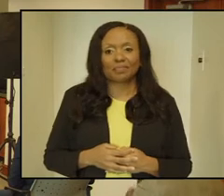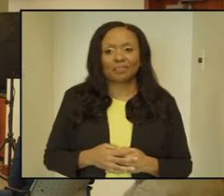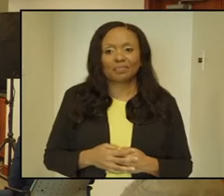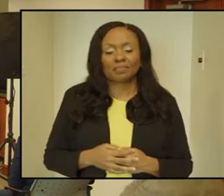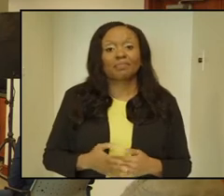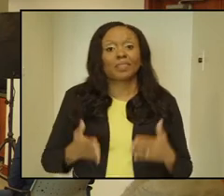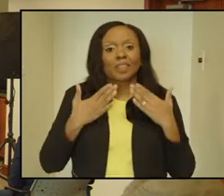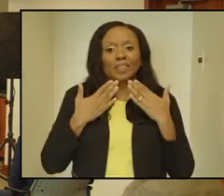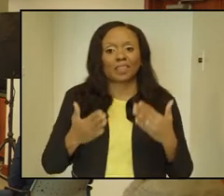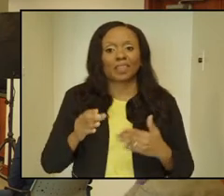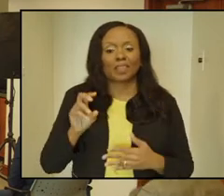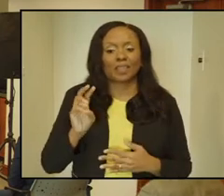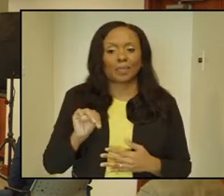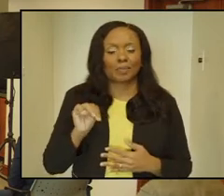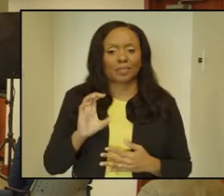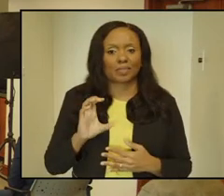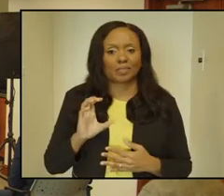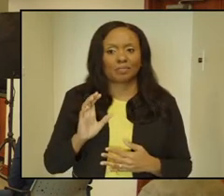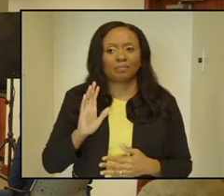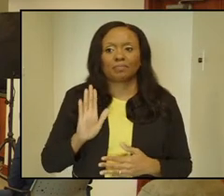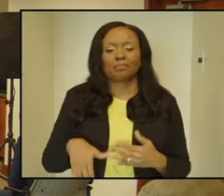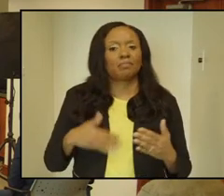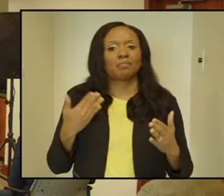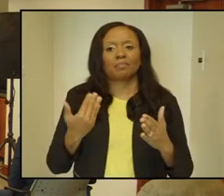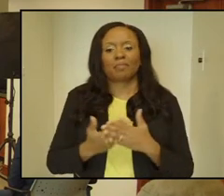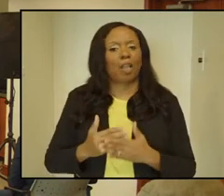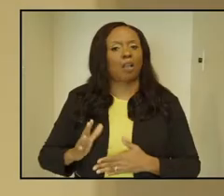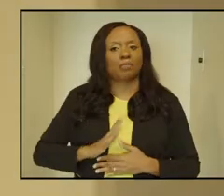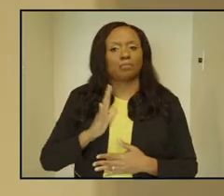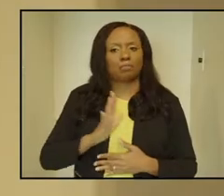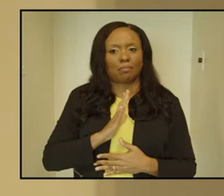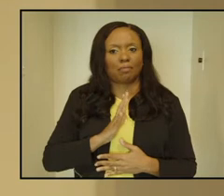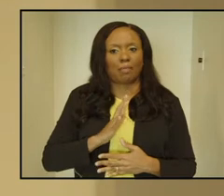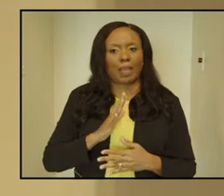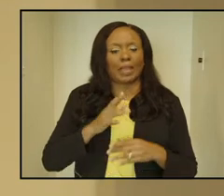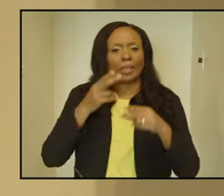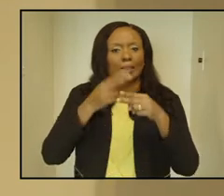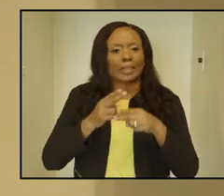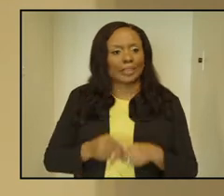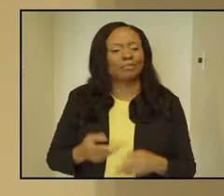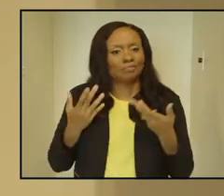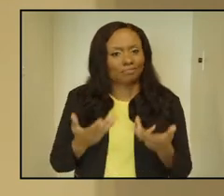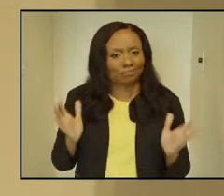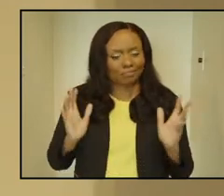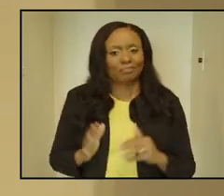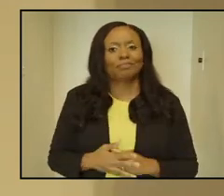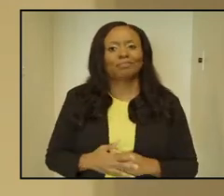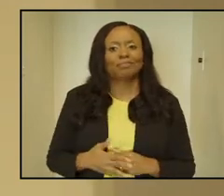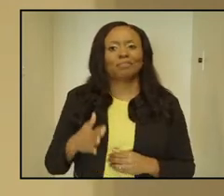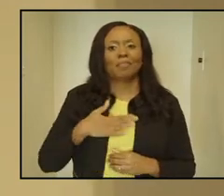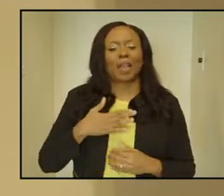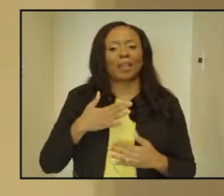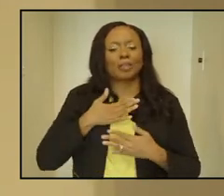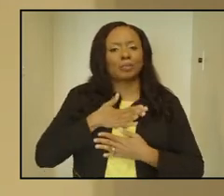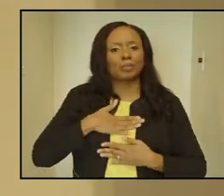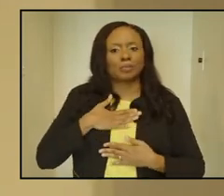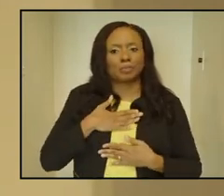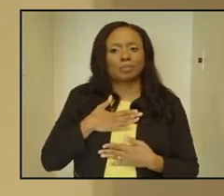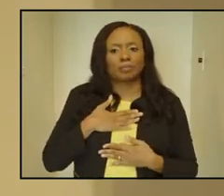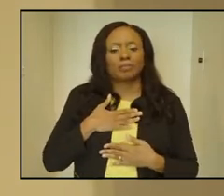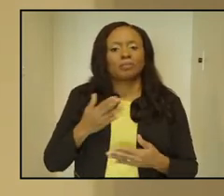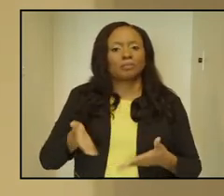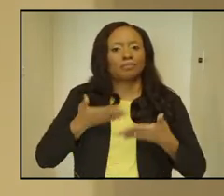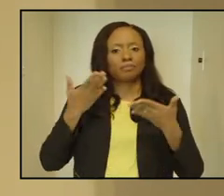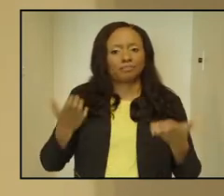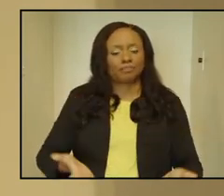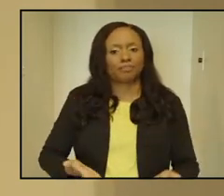Thank you, Master of Ceremonies, all protocols observed. It gives me immense pleasure to have been asked to extend